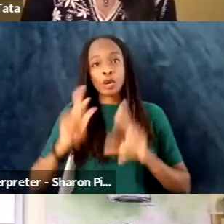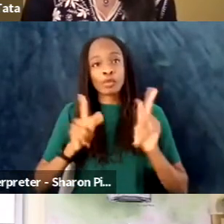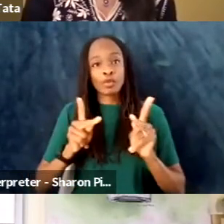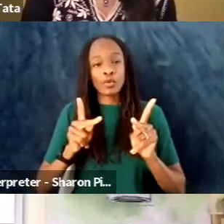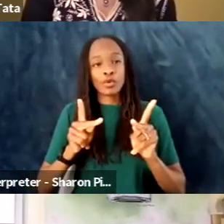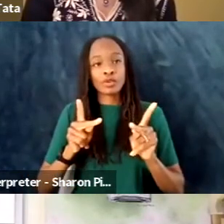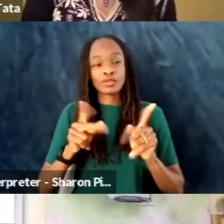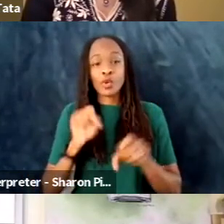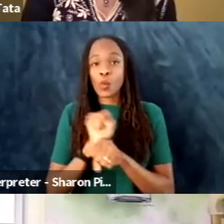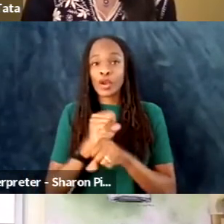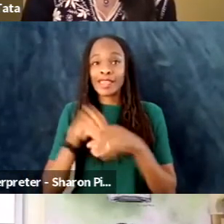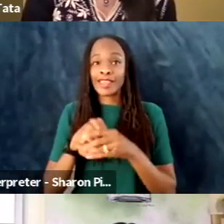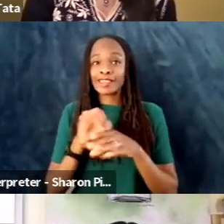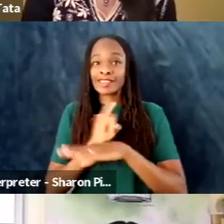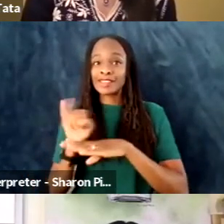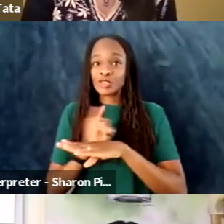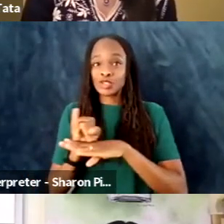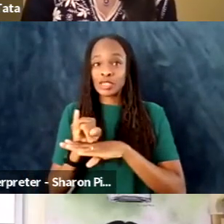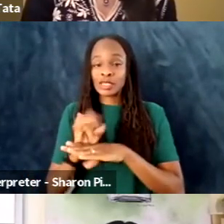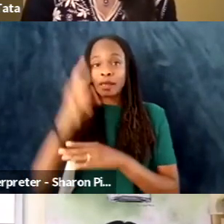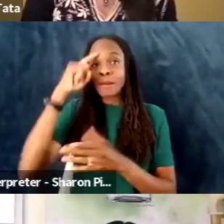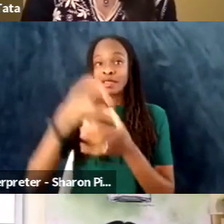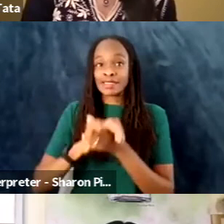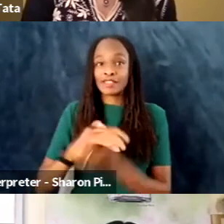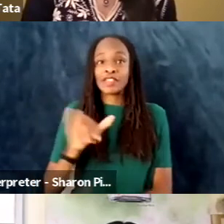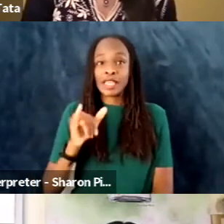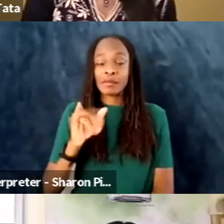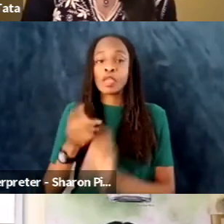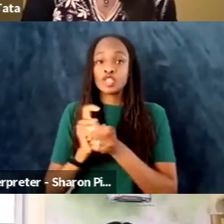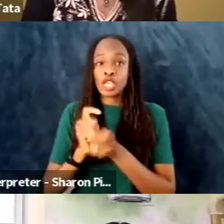in the industry. They also believe the same. A change will come.